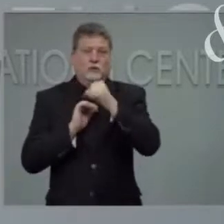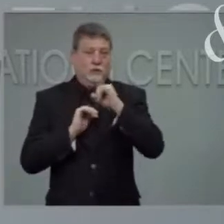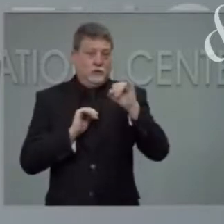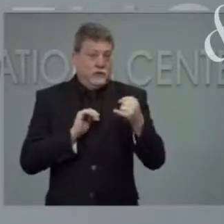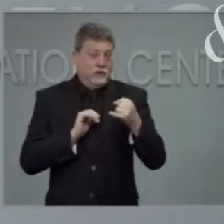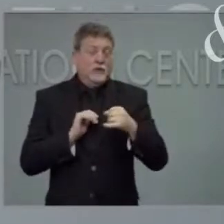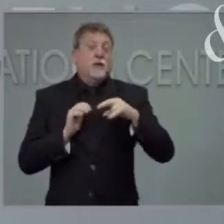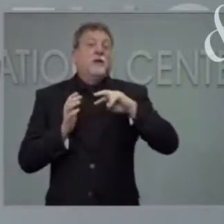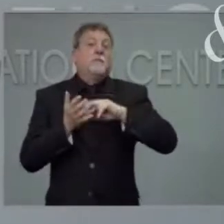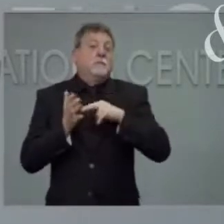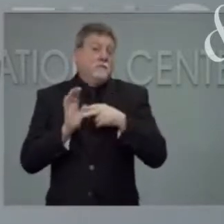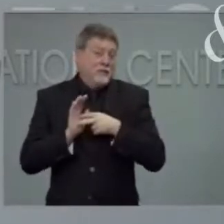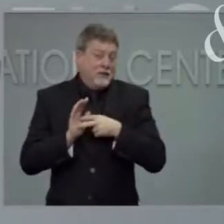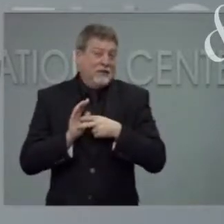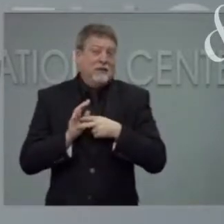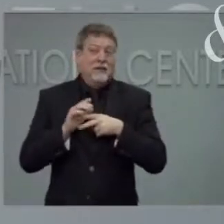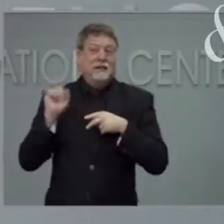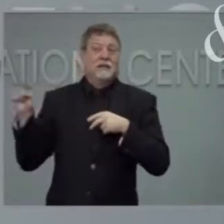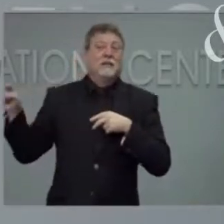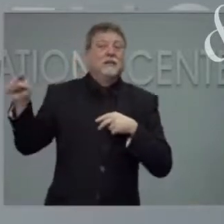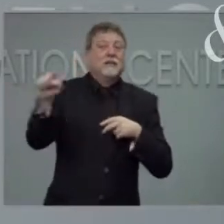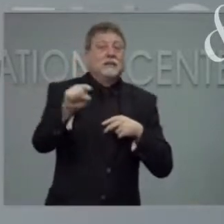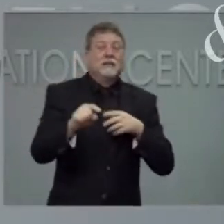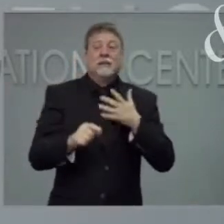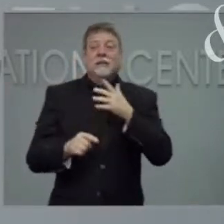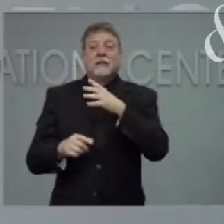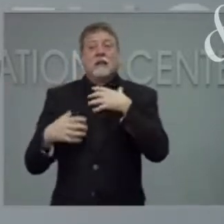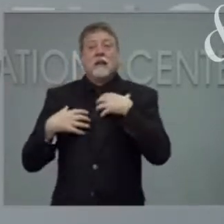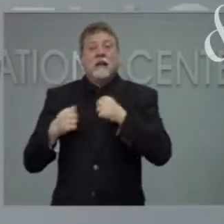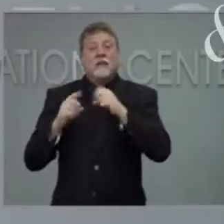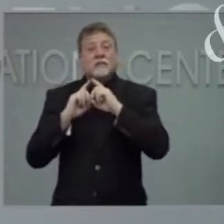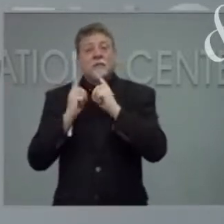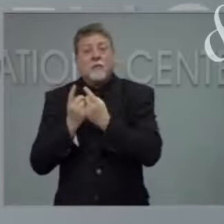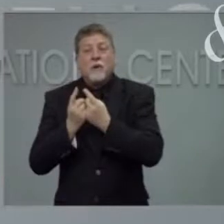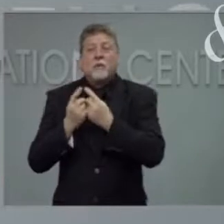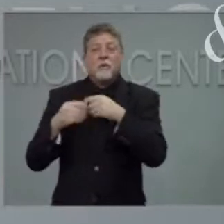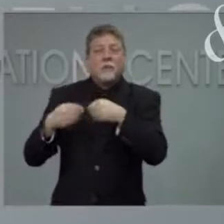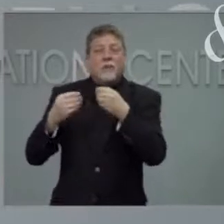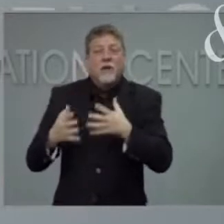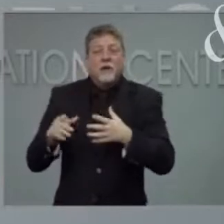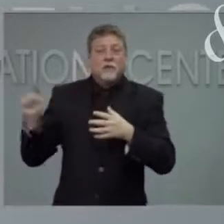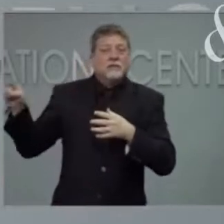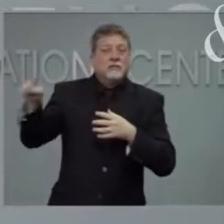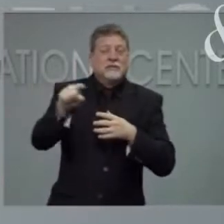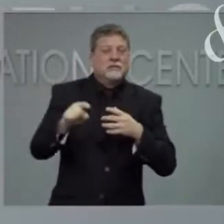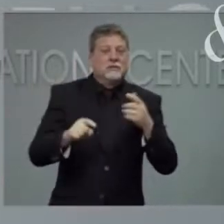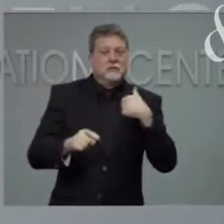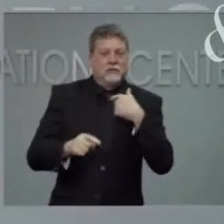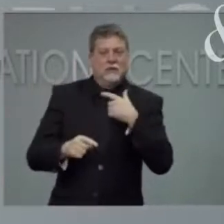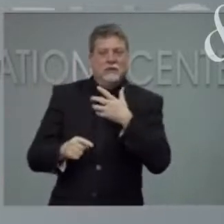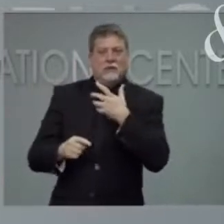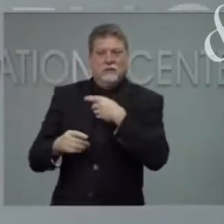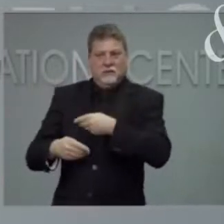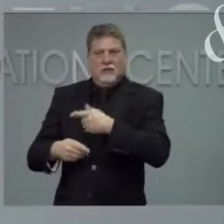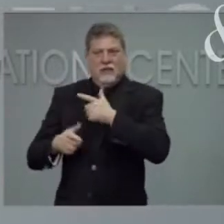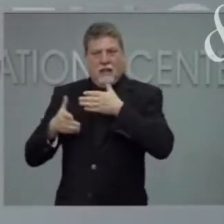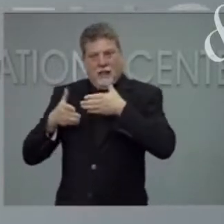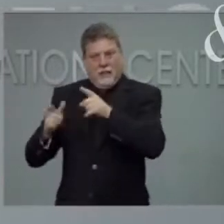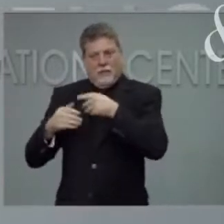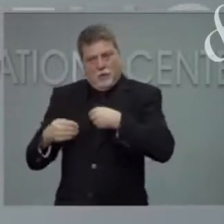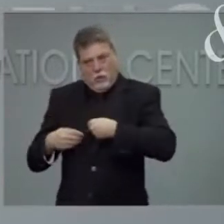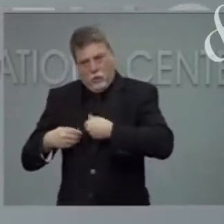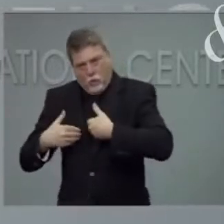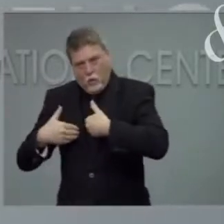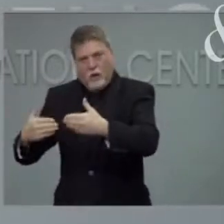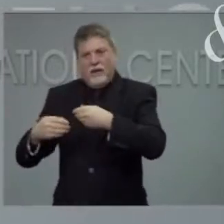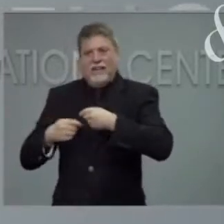our vaccinating providers a little more time to make sure that they can get those 80,000 doses out over the next